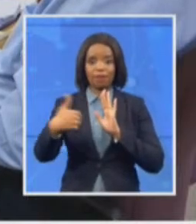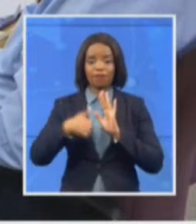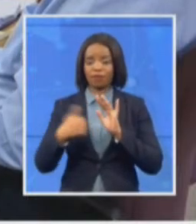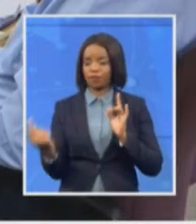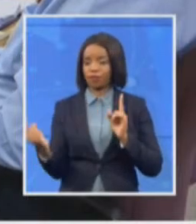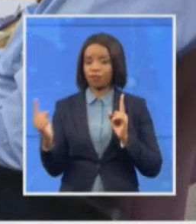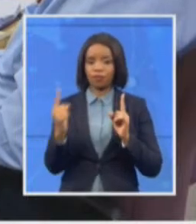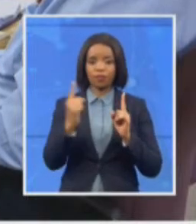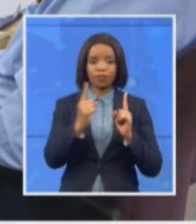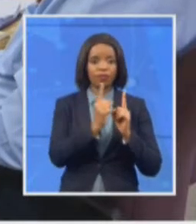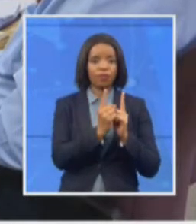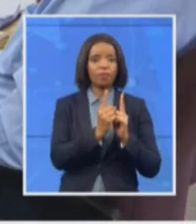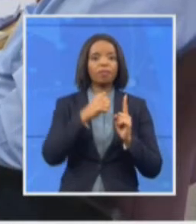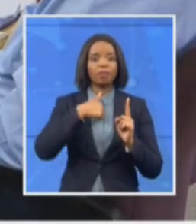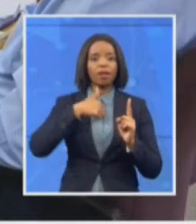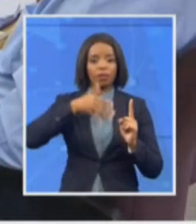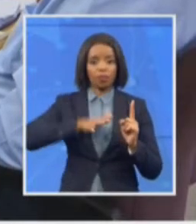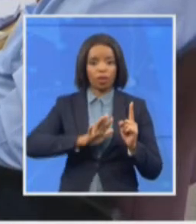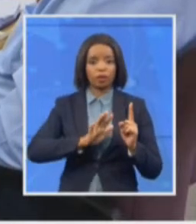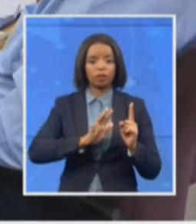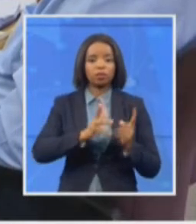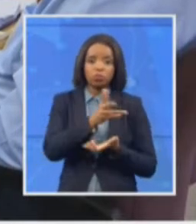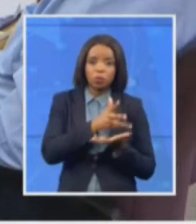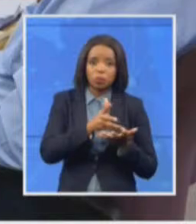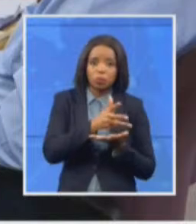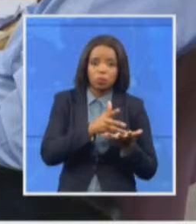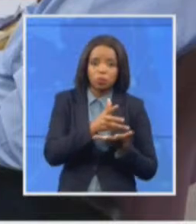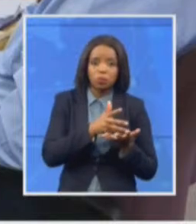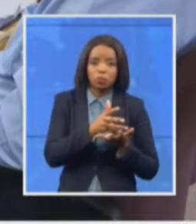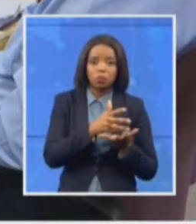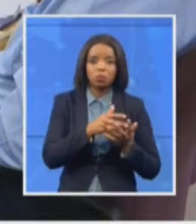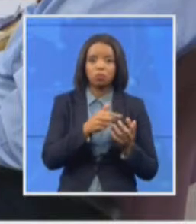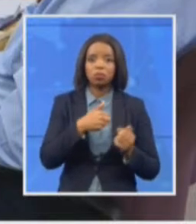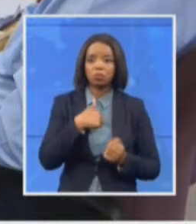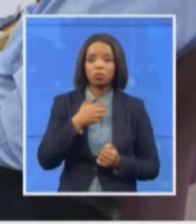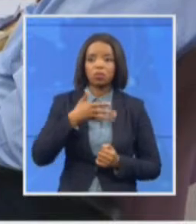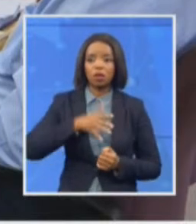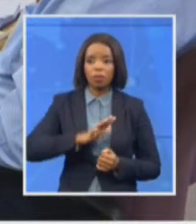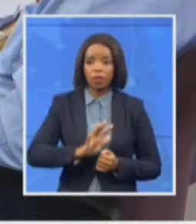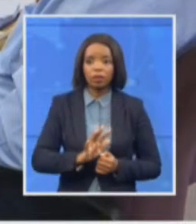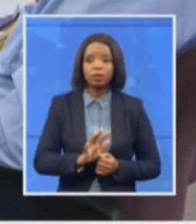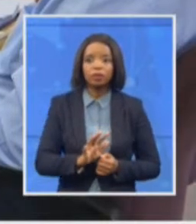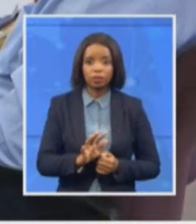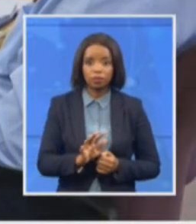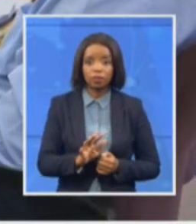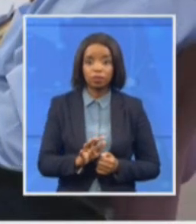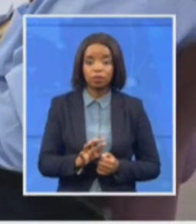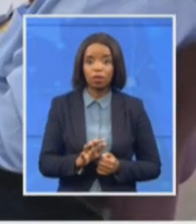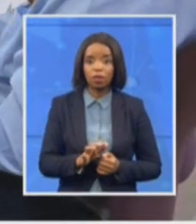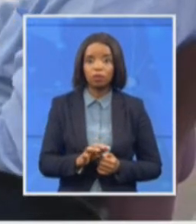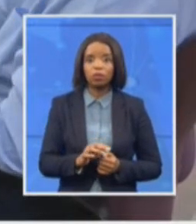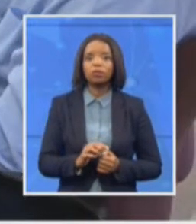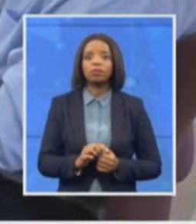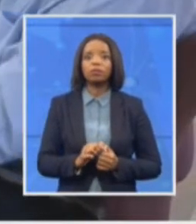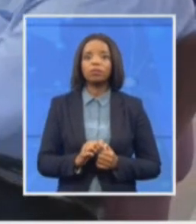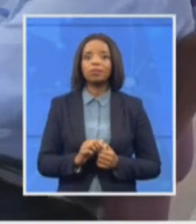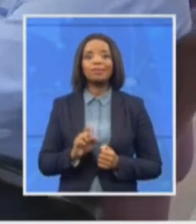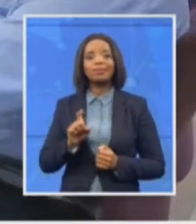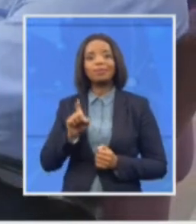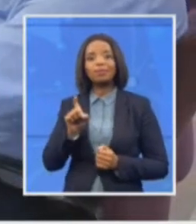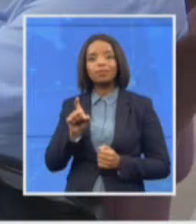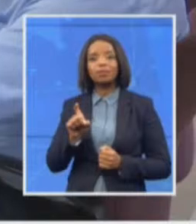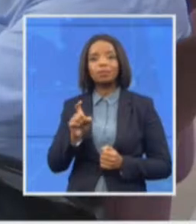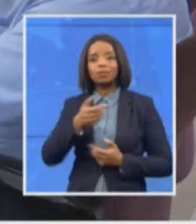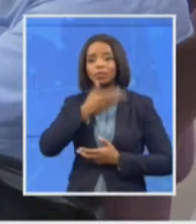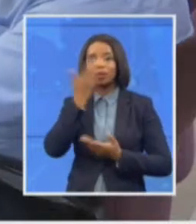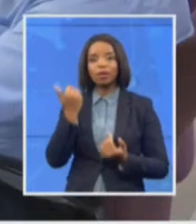because that will be privileged, but we will report to you whether there is a possibility or not. Then